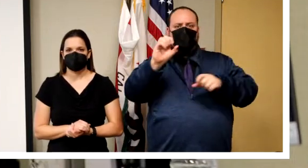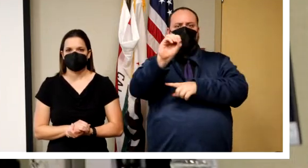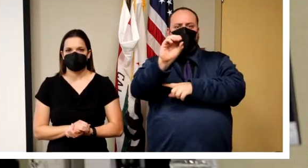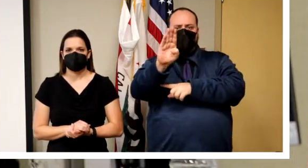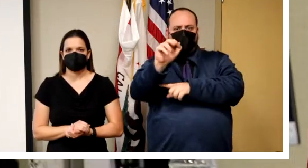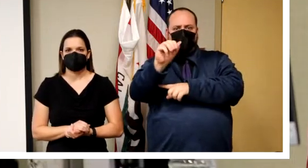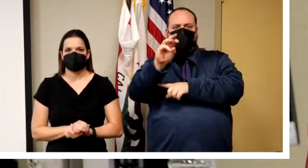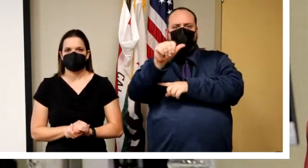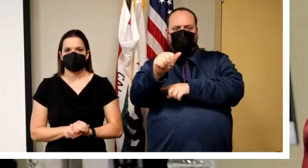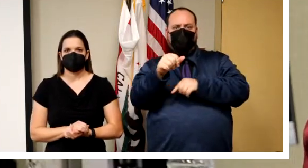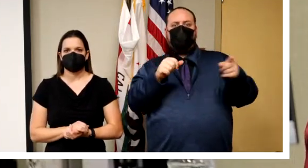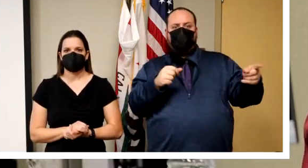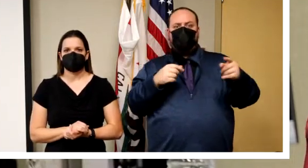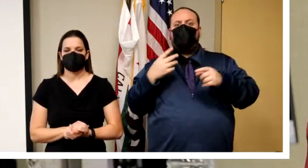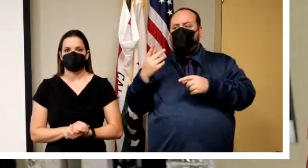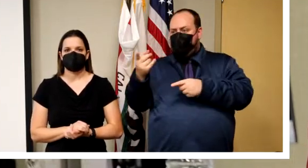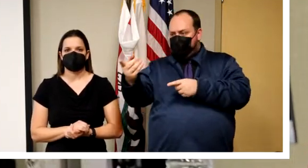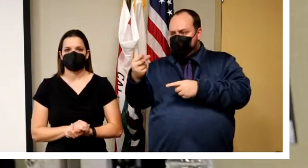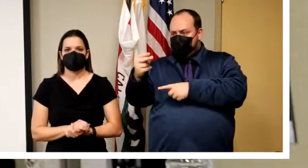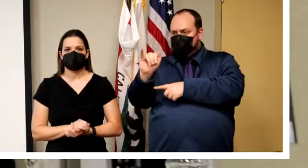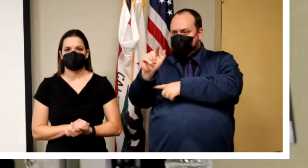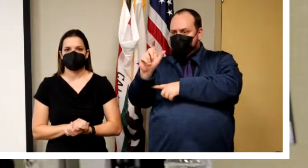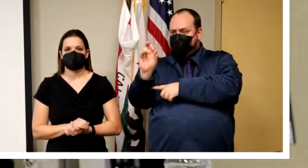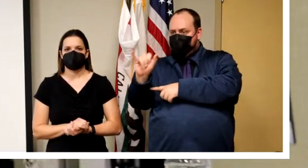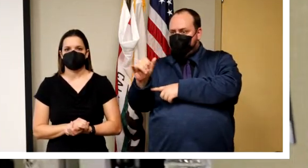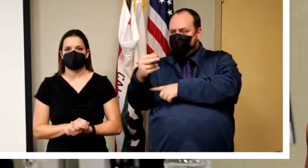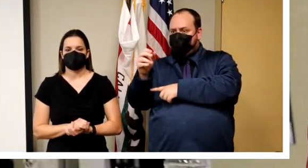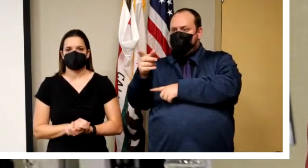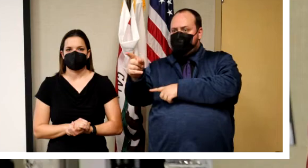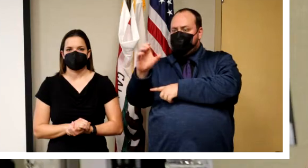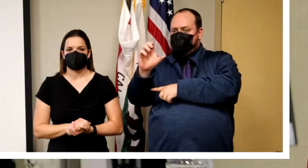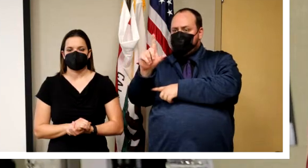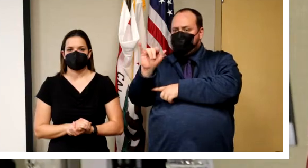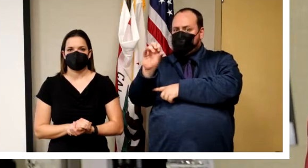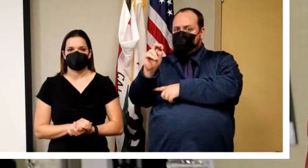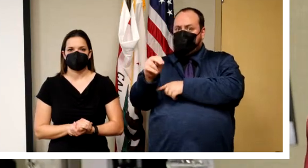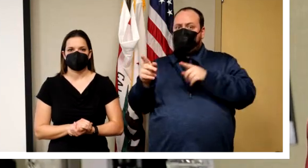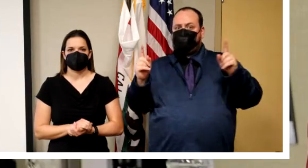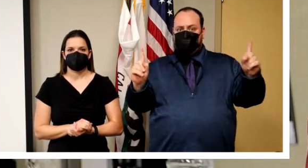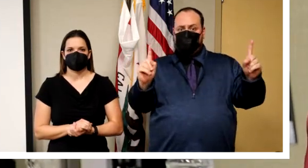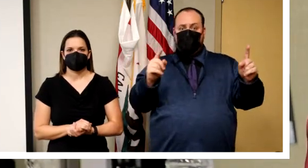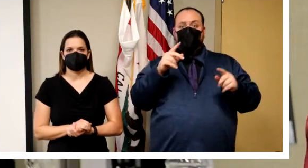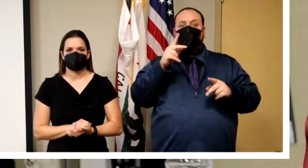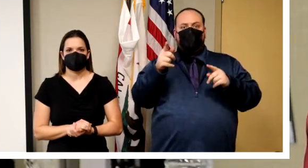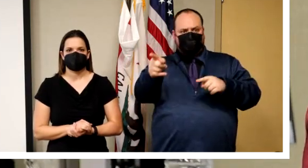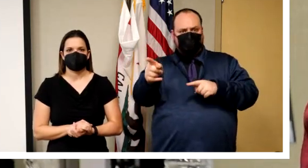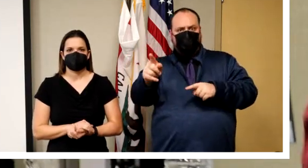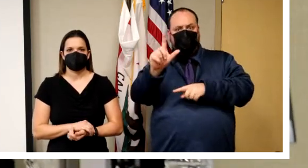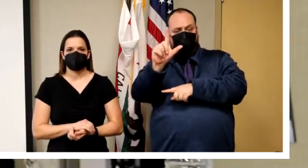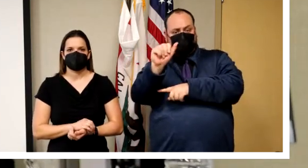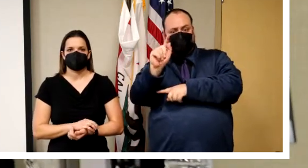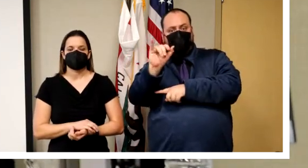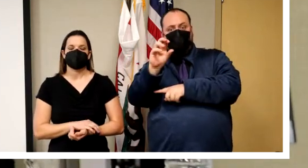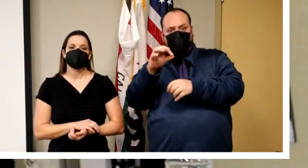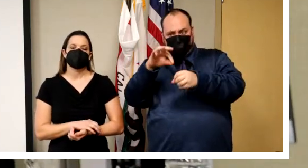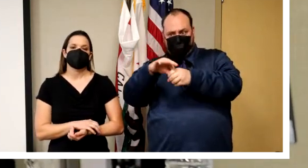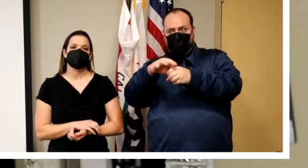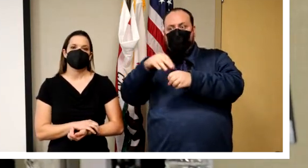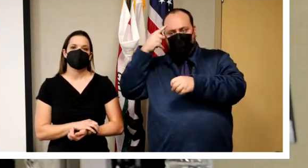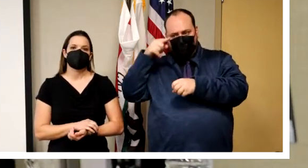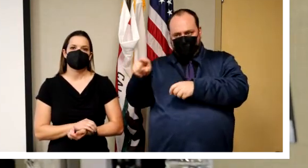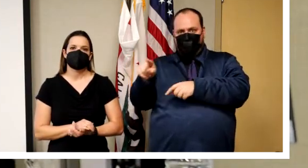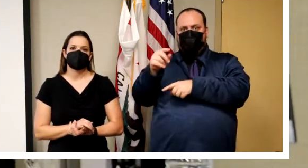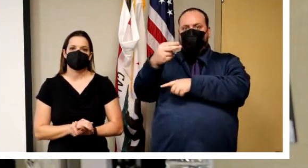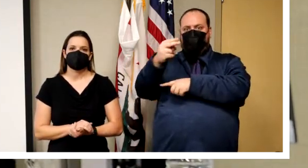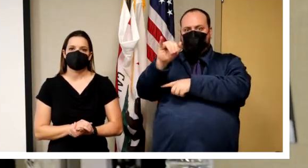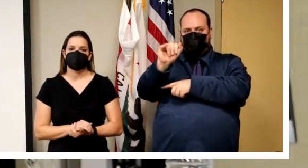Latino population blocks that voted for Hillary Clinton and not then Senator Obama, right? And so when they were running against each other, you saw neighborhoods